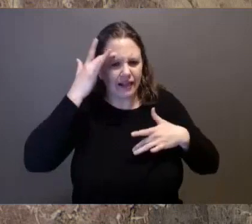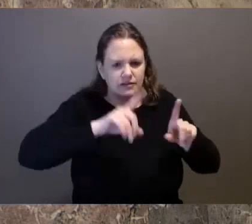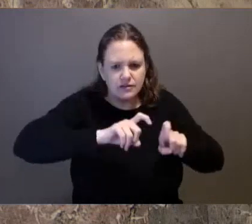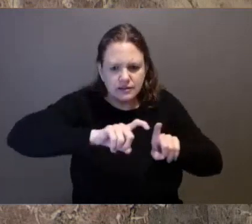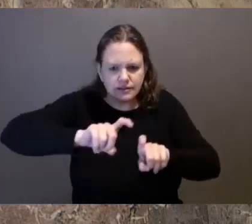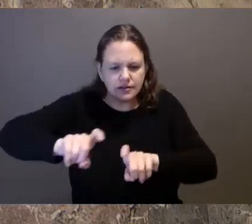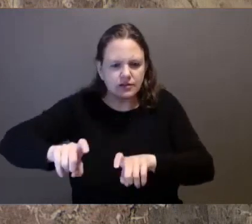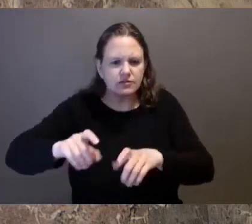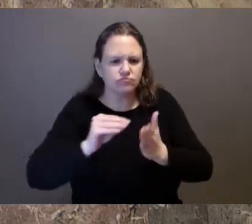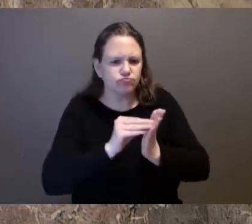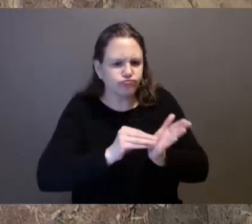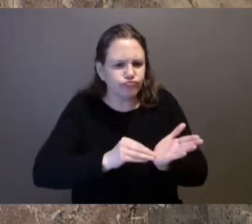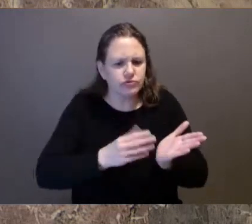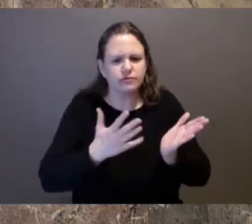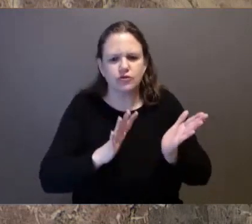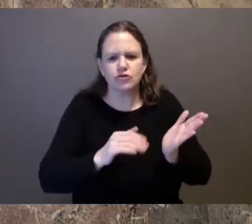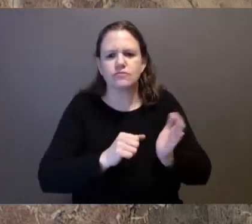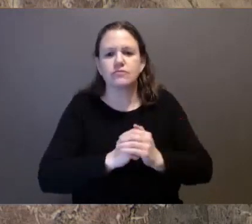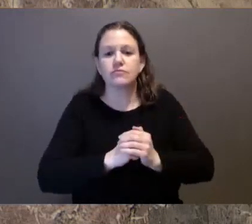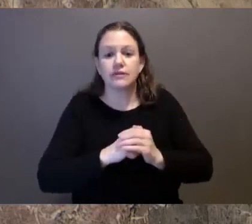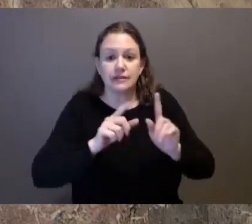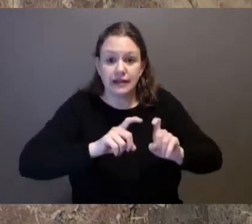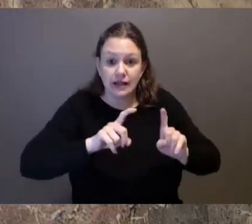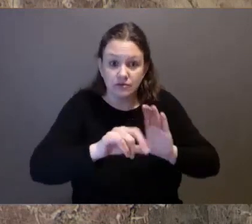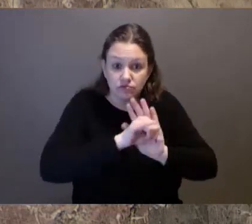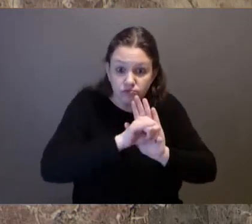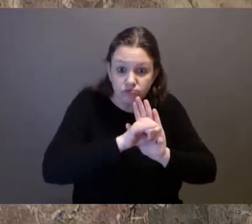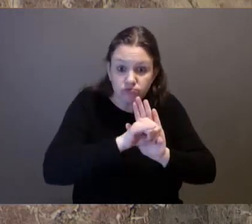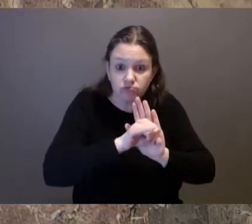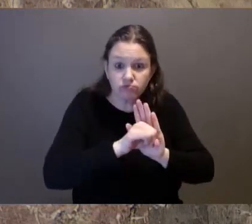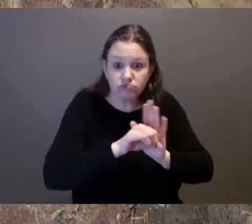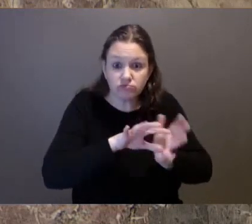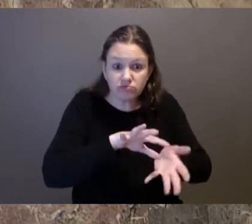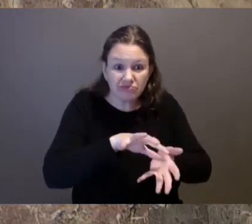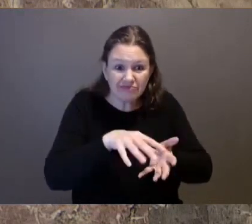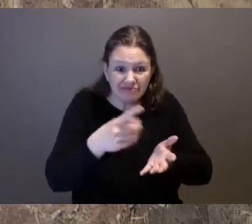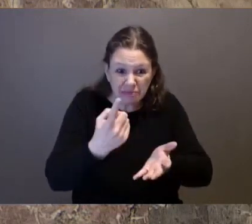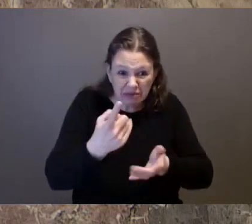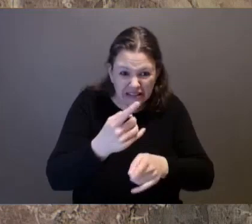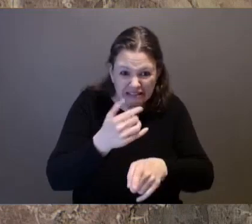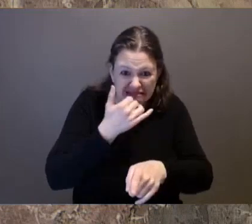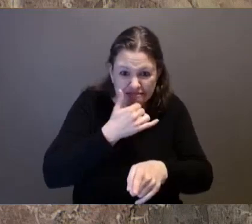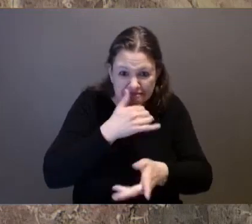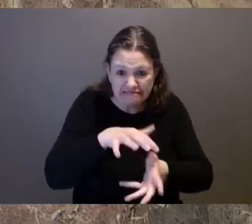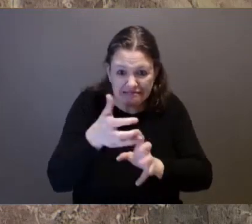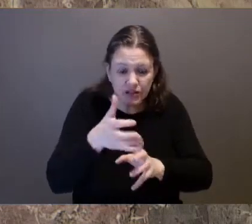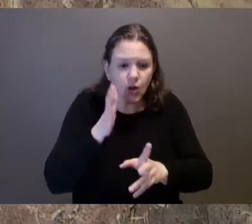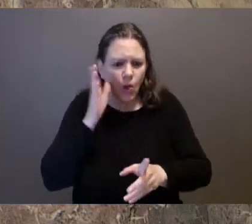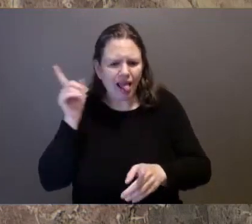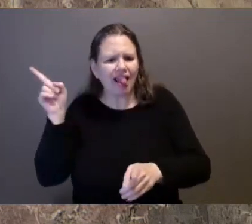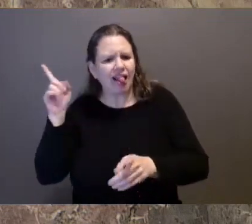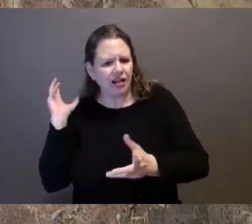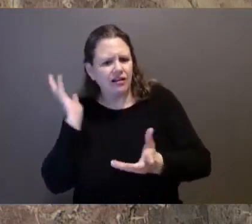reveal a flaw in the system, the ministry acts and gives directions to Browns Bay to correct the issue.